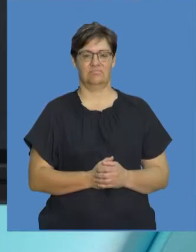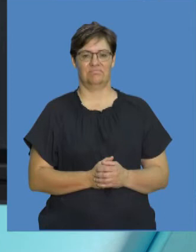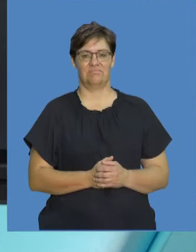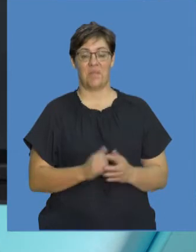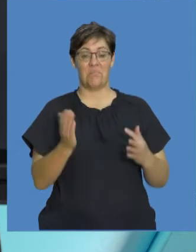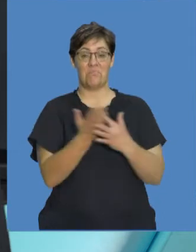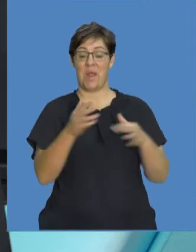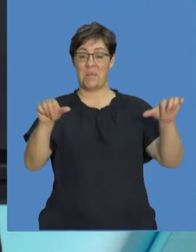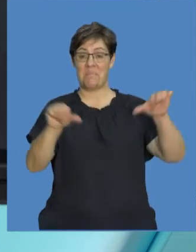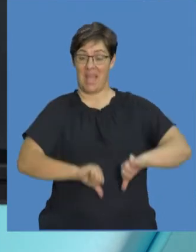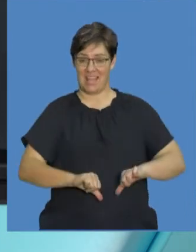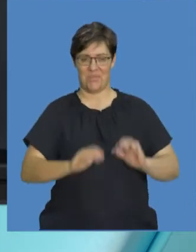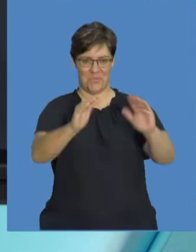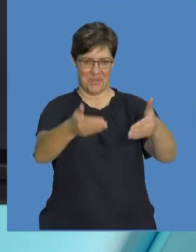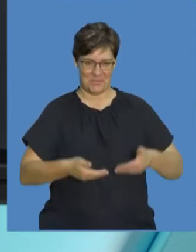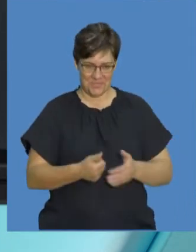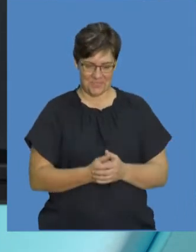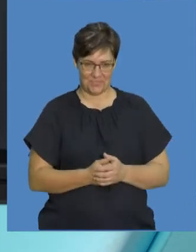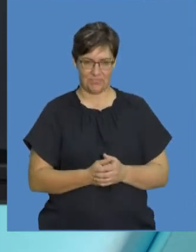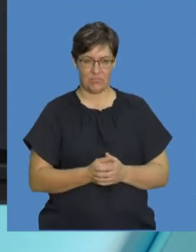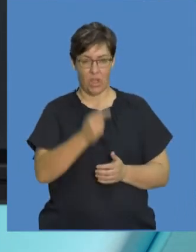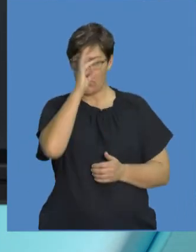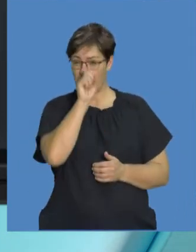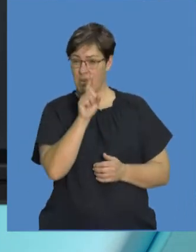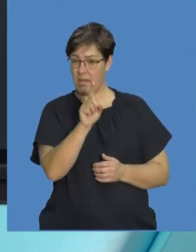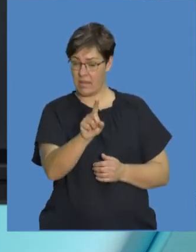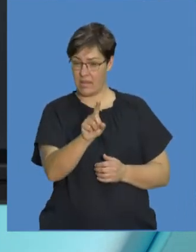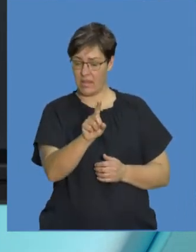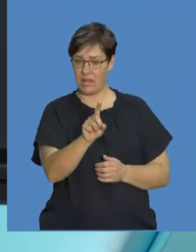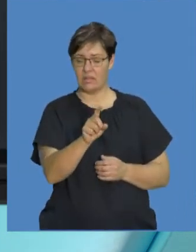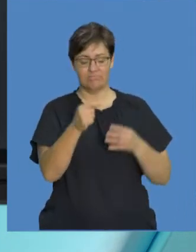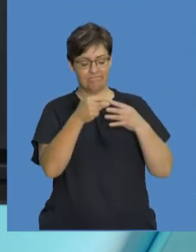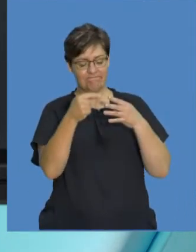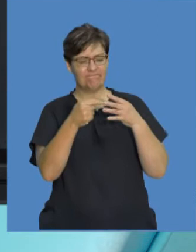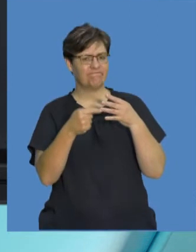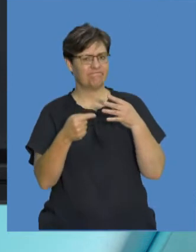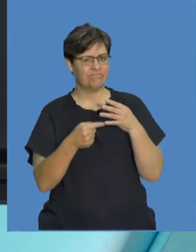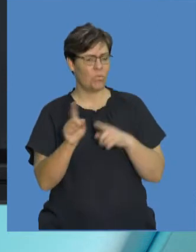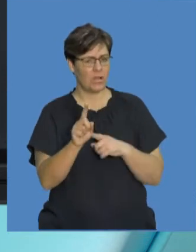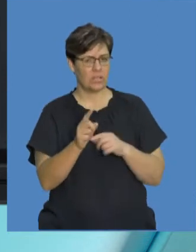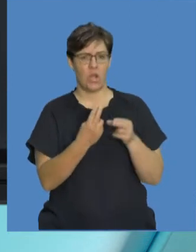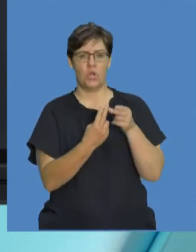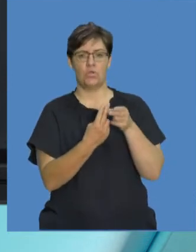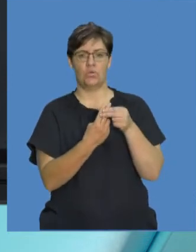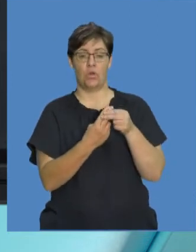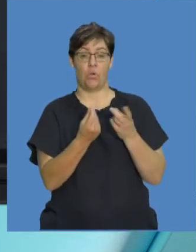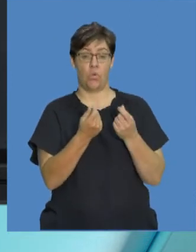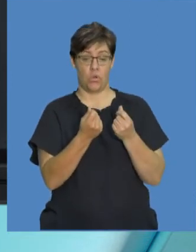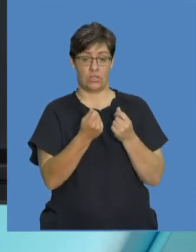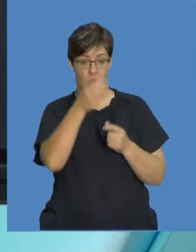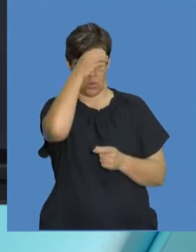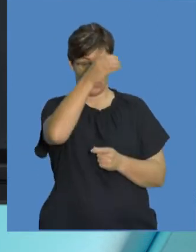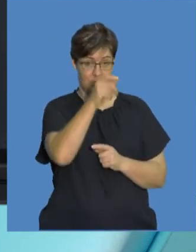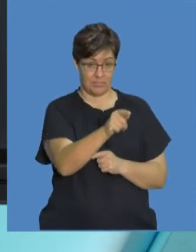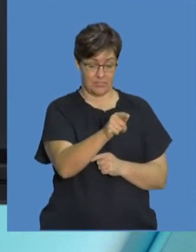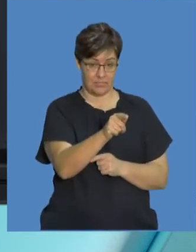Welcome back, accounting boffins. Right? Remember we said we're going to go through the unit cost concepts, but before we